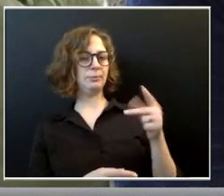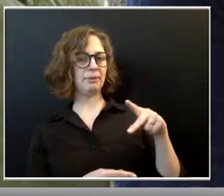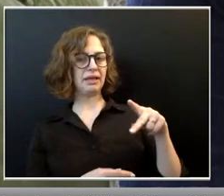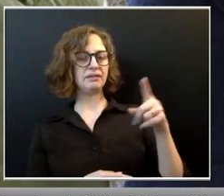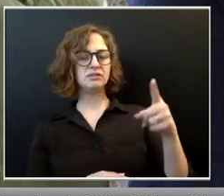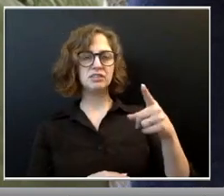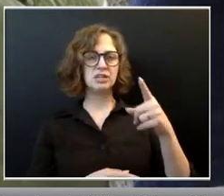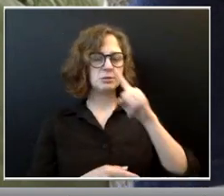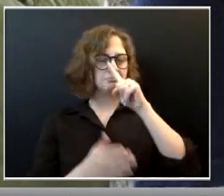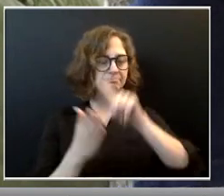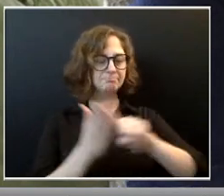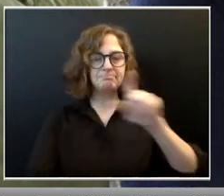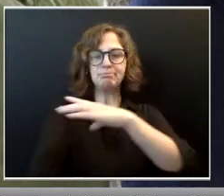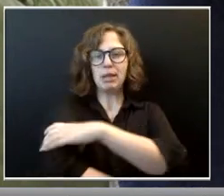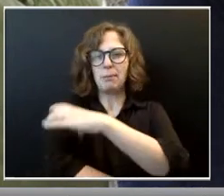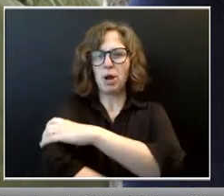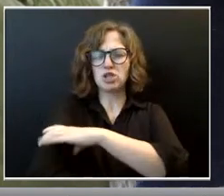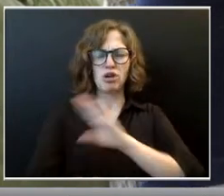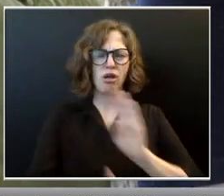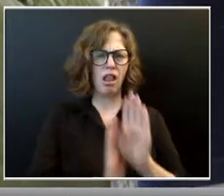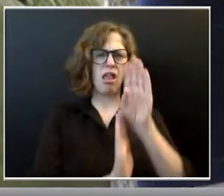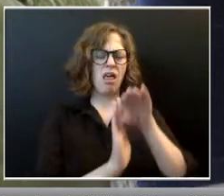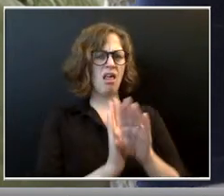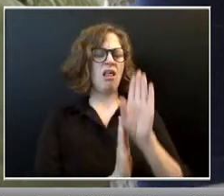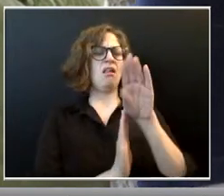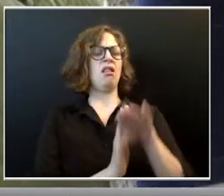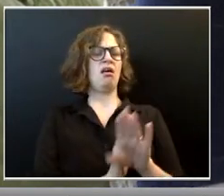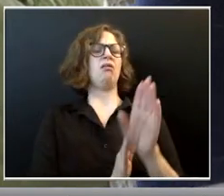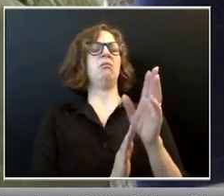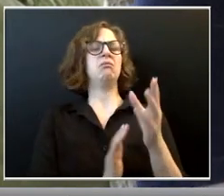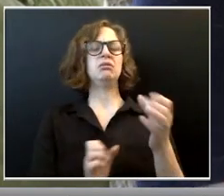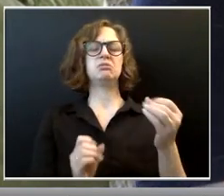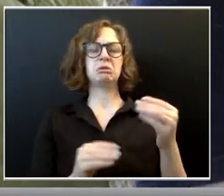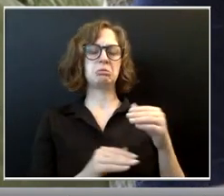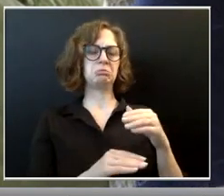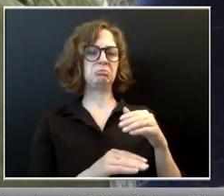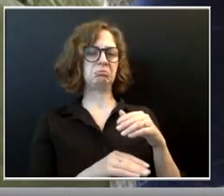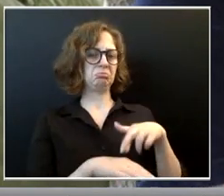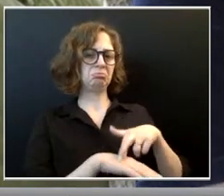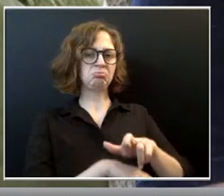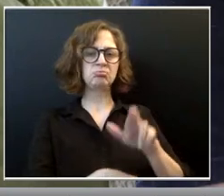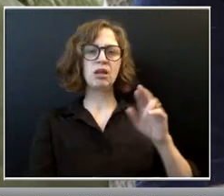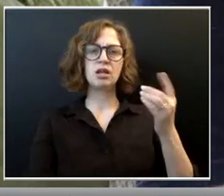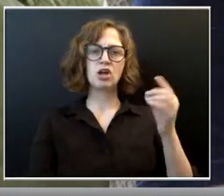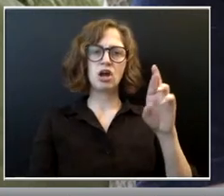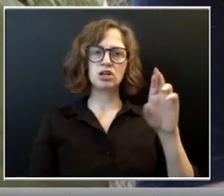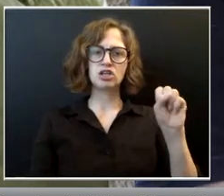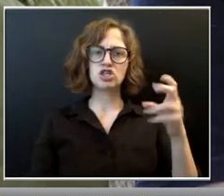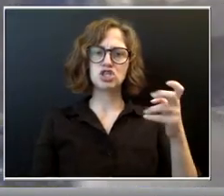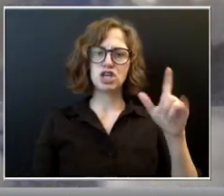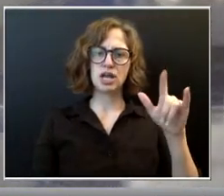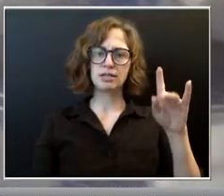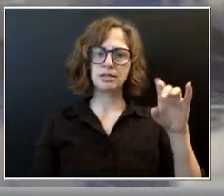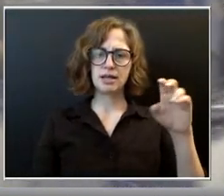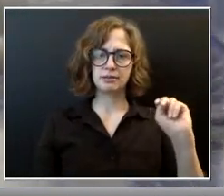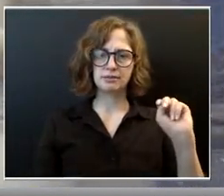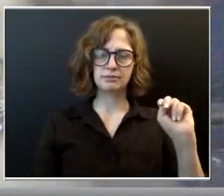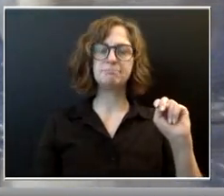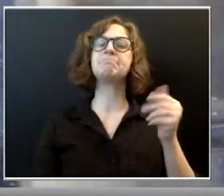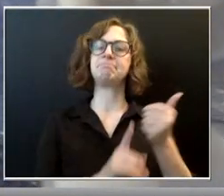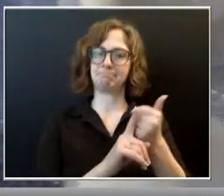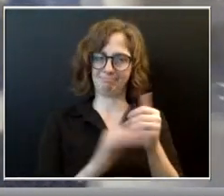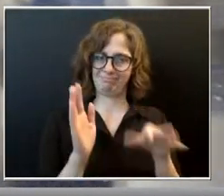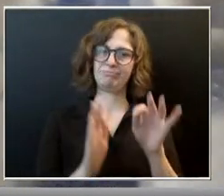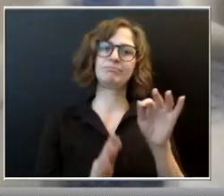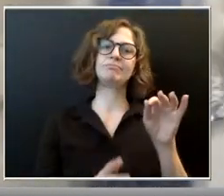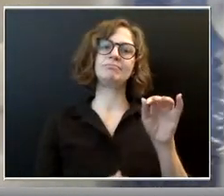the place. So she sent me to Dr. Sheldon, who diagnosed the AFib. Jan had an